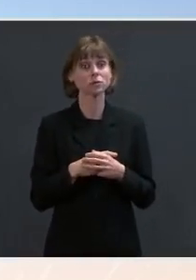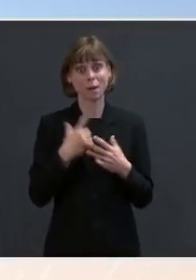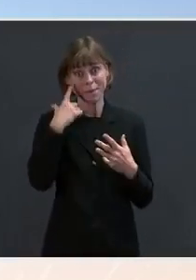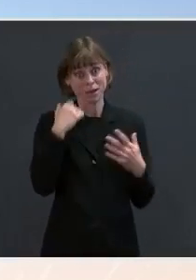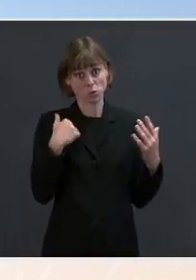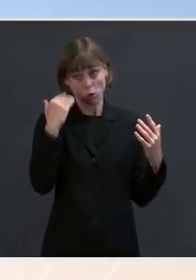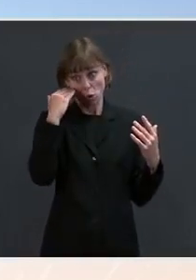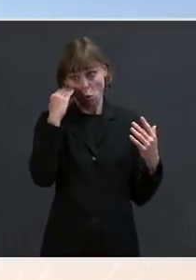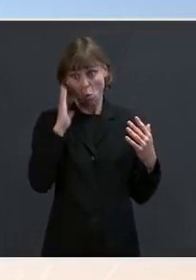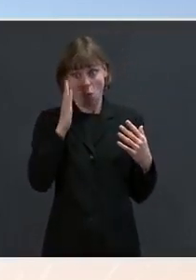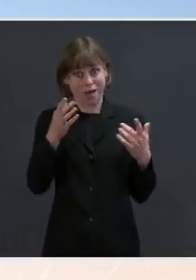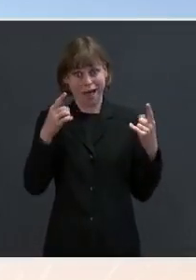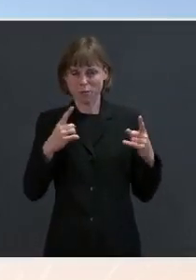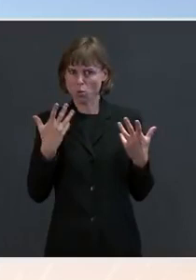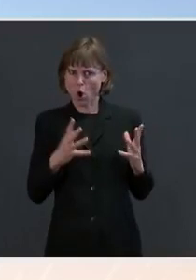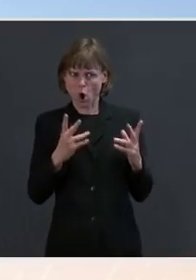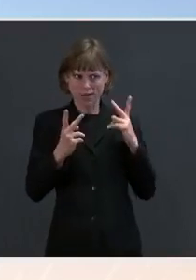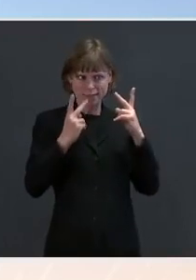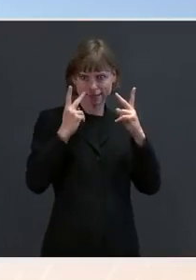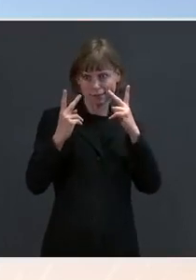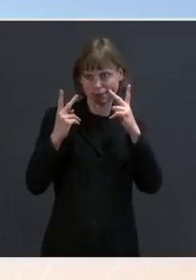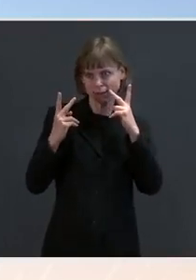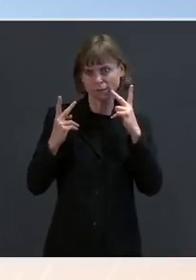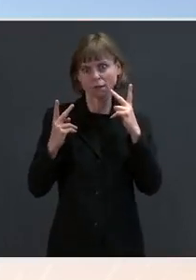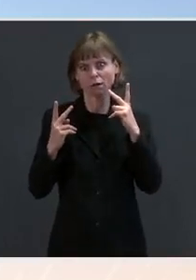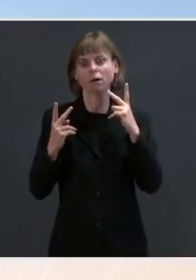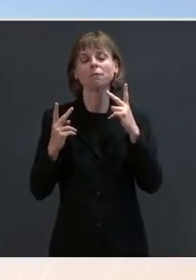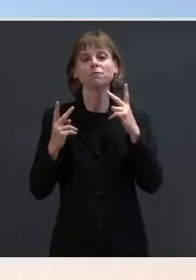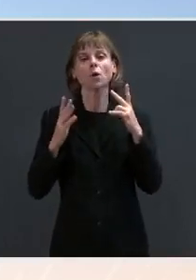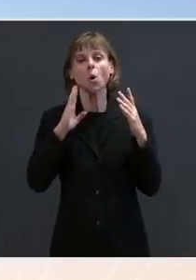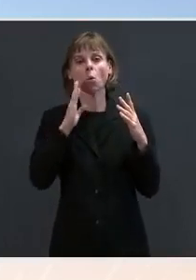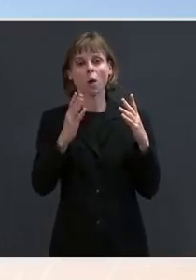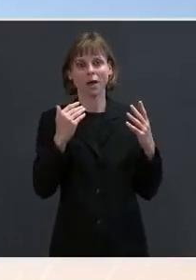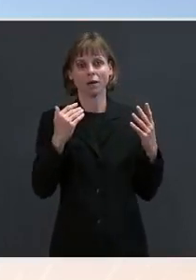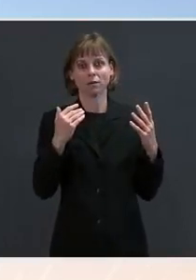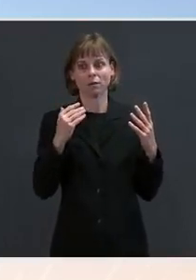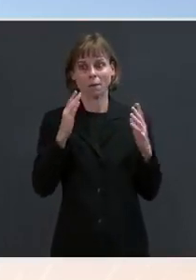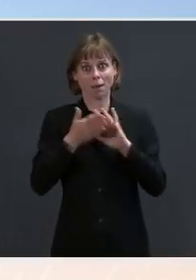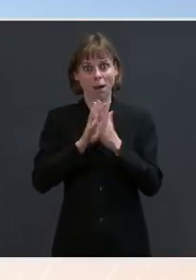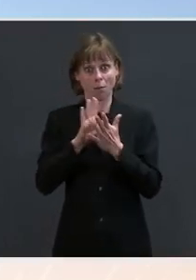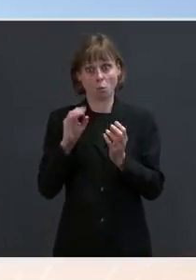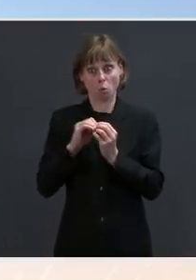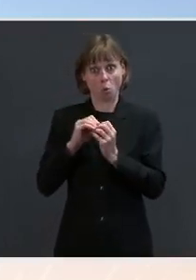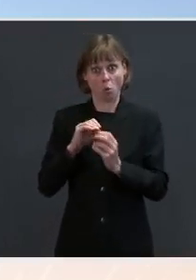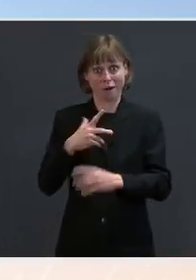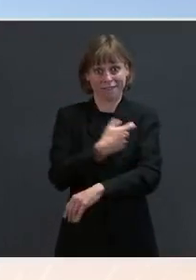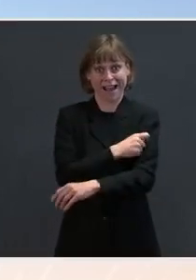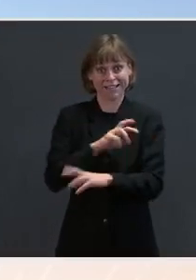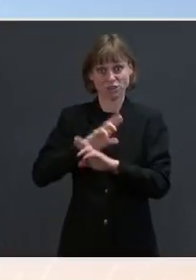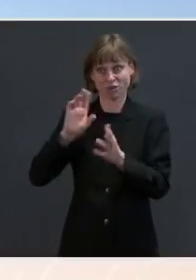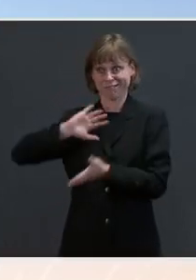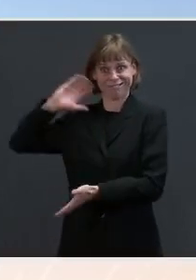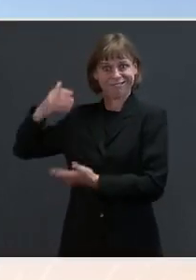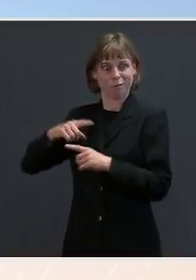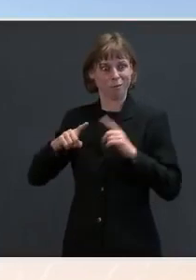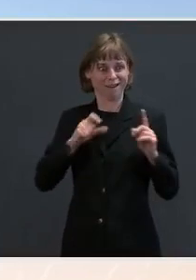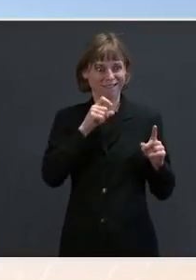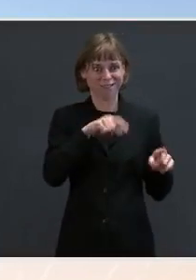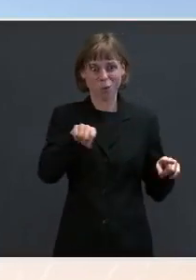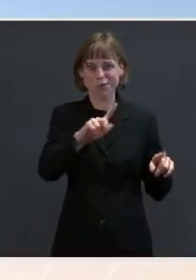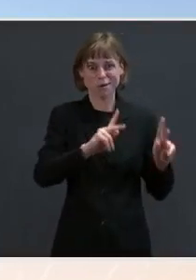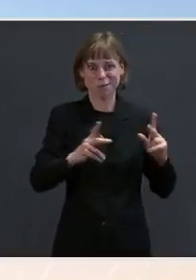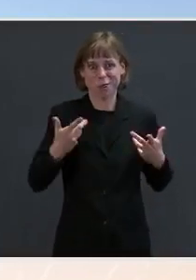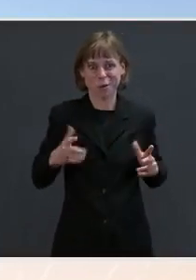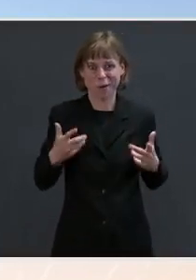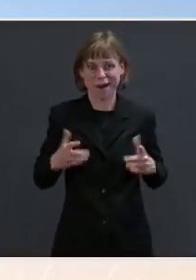point, which we are already seeing, but we'll reach a point where we have more vaccines than we have people who want to take them. So, but at some point,